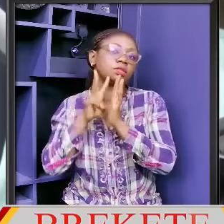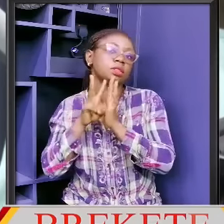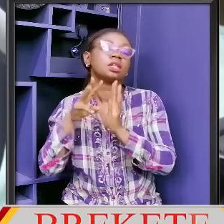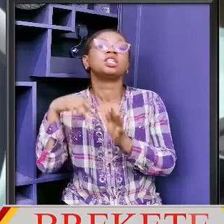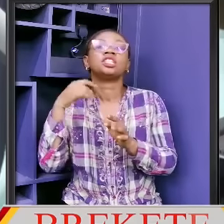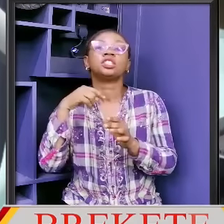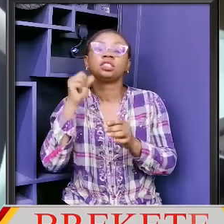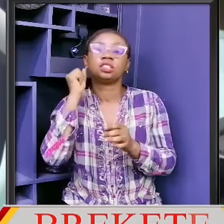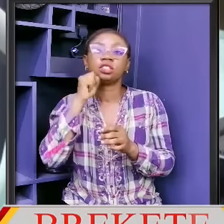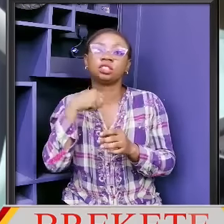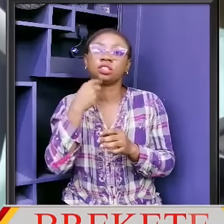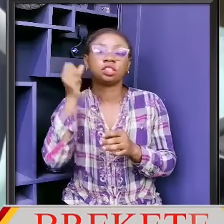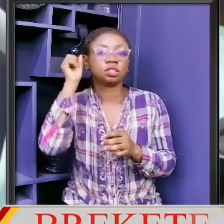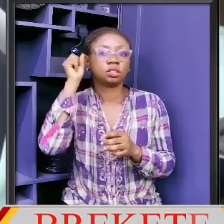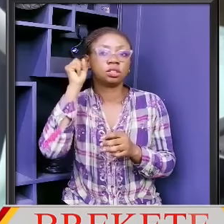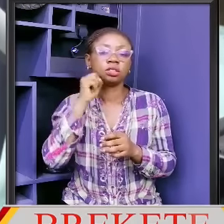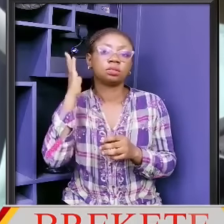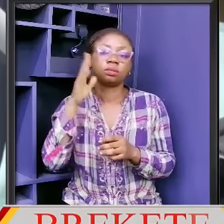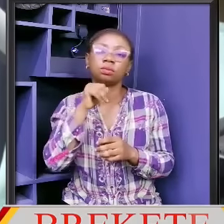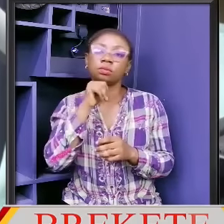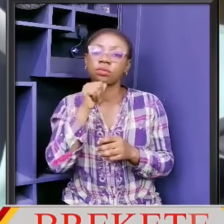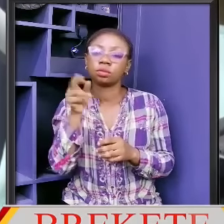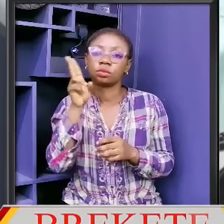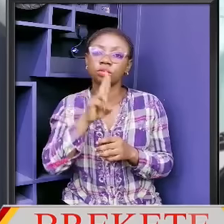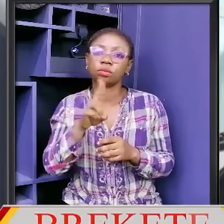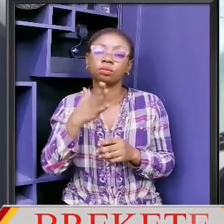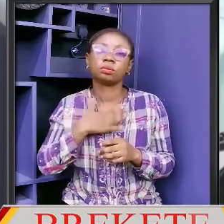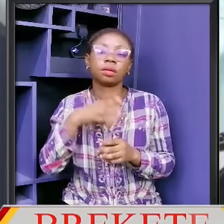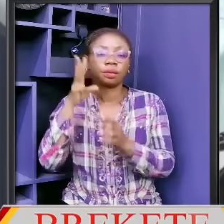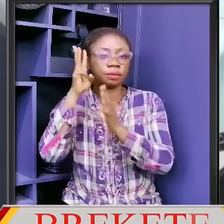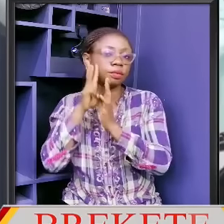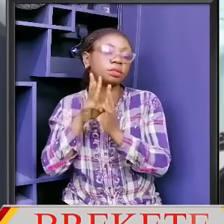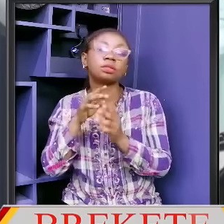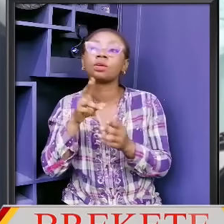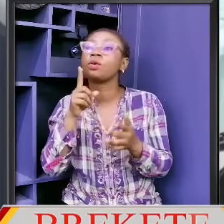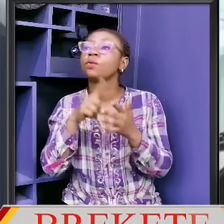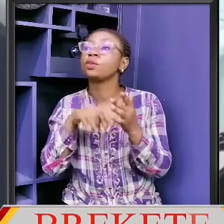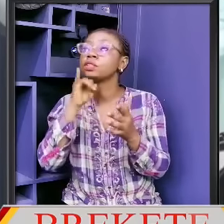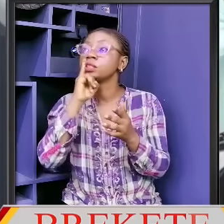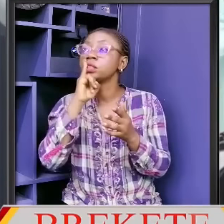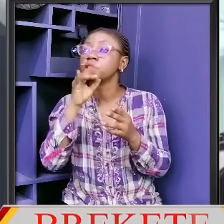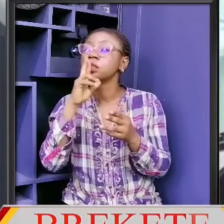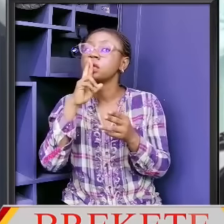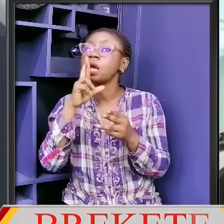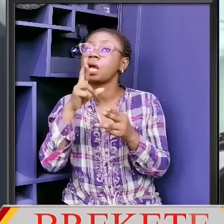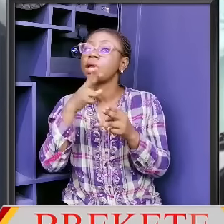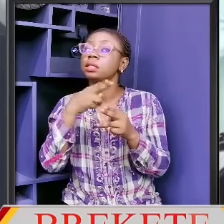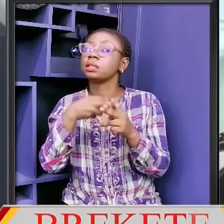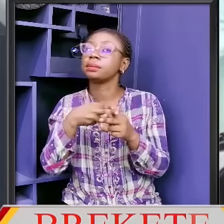witness. In the she, court? Yes, she says she will not use. Waiting be the report. Name of this magistrate. Make we write petition against her.